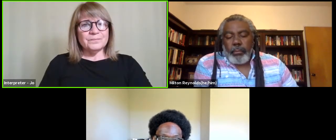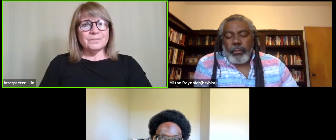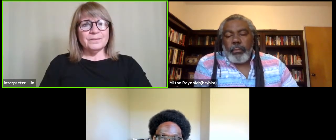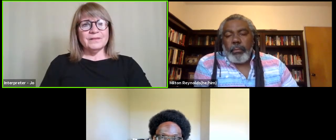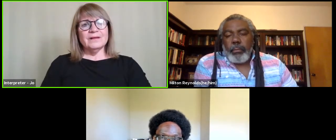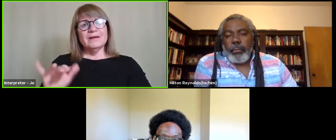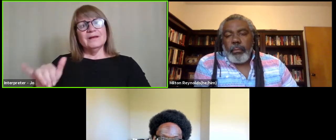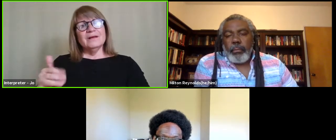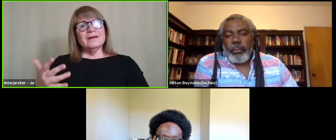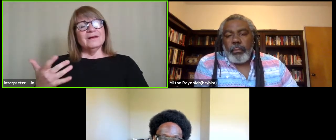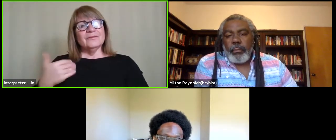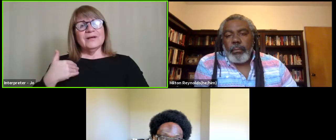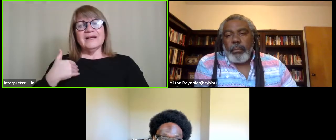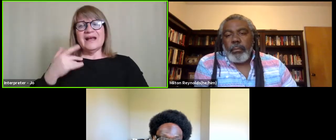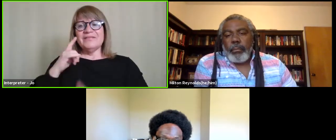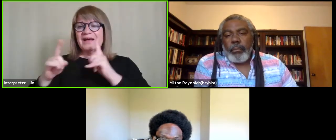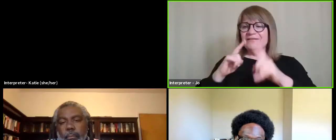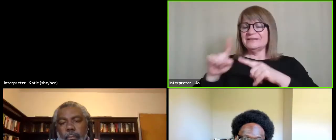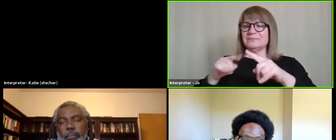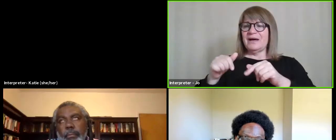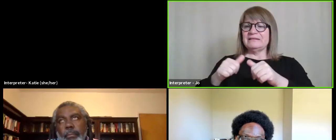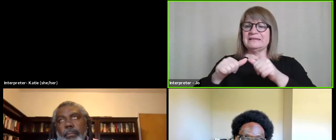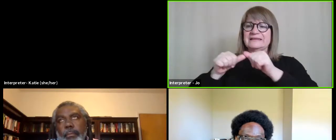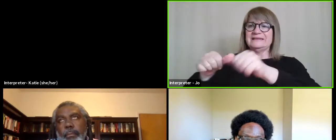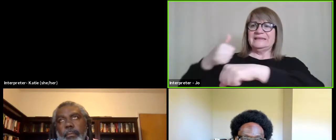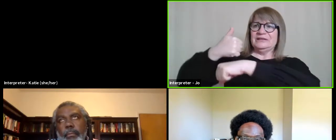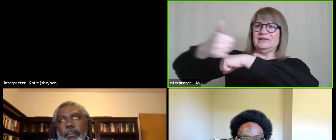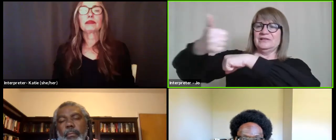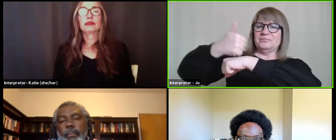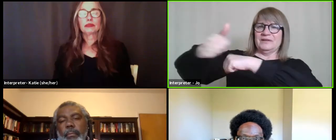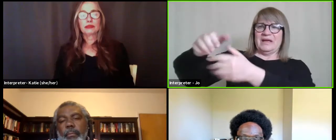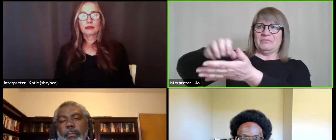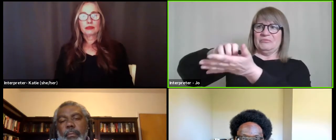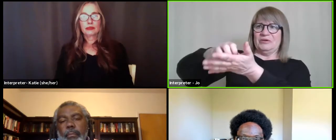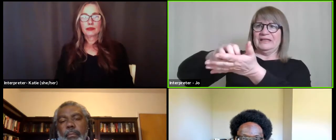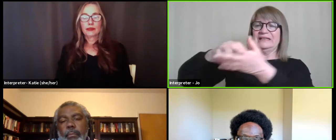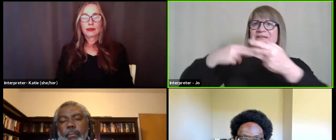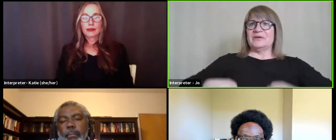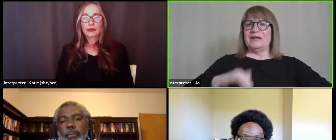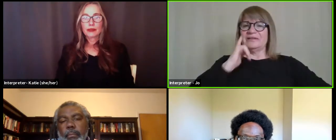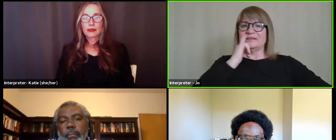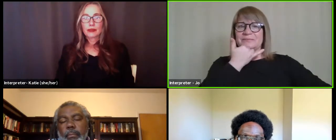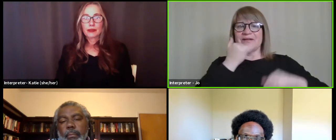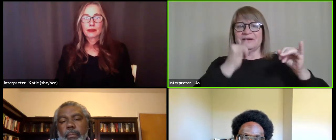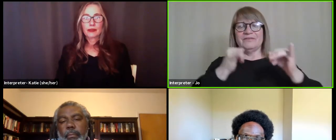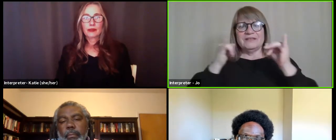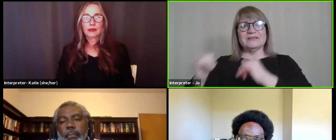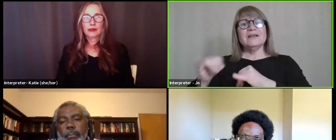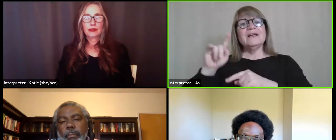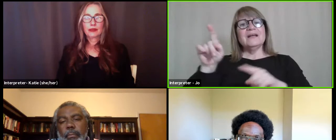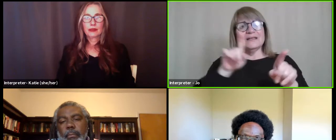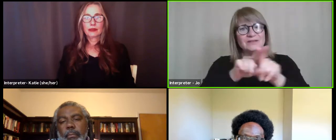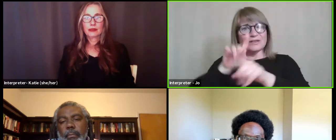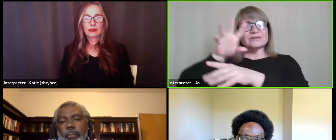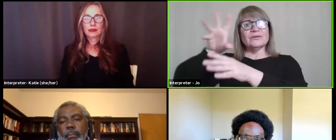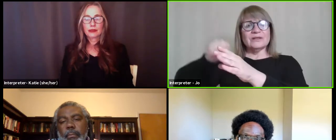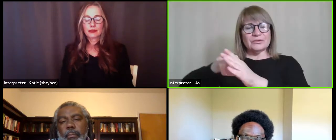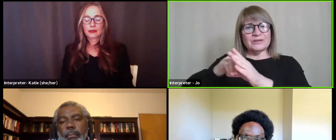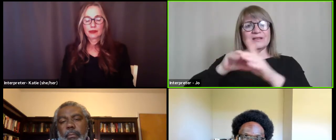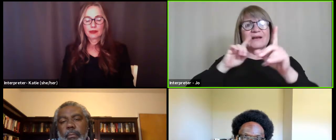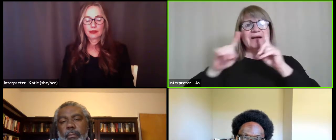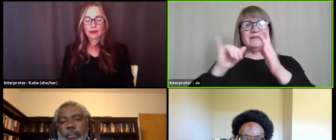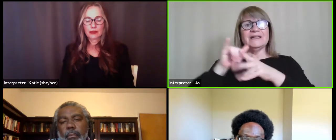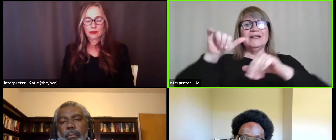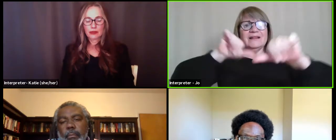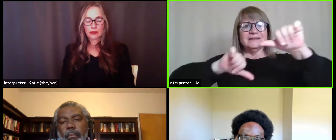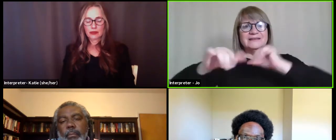disparities and poor health outcomes on individuals it's also part of the this conversation that science and technology can